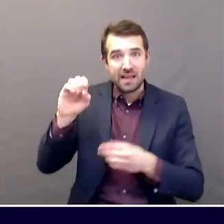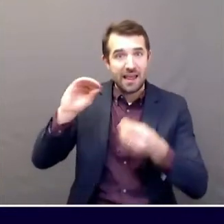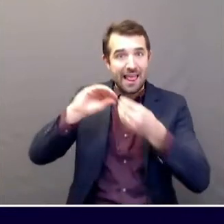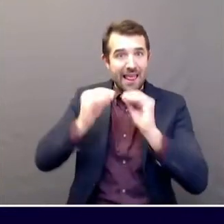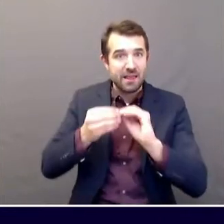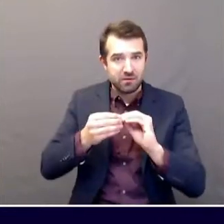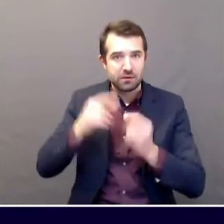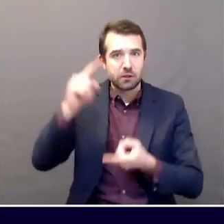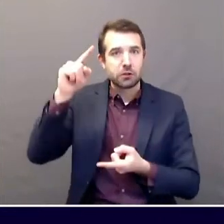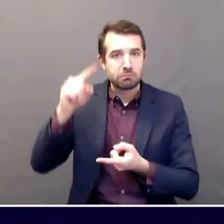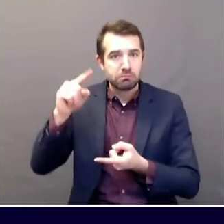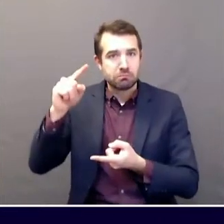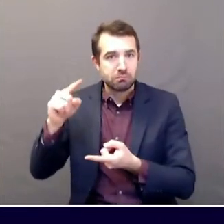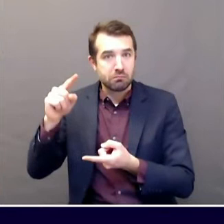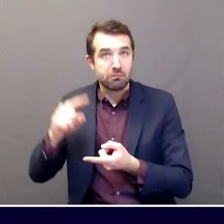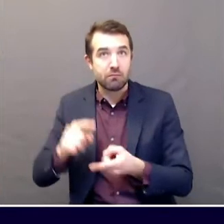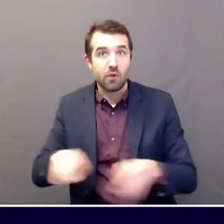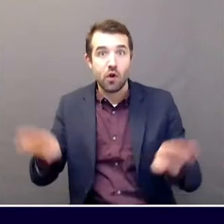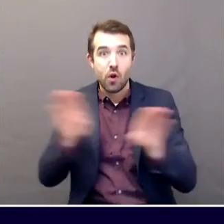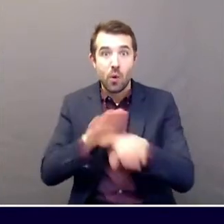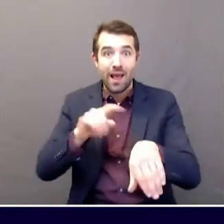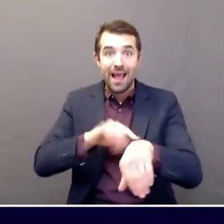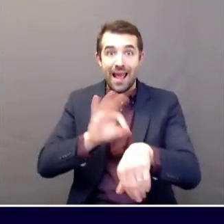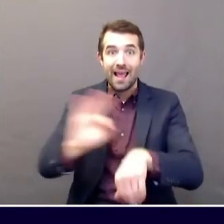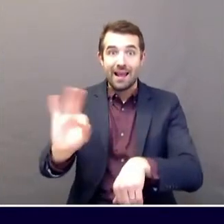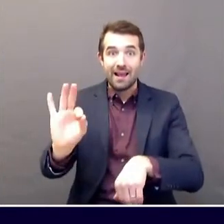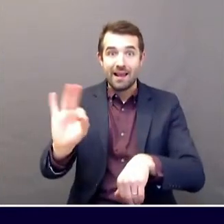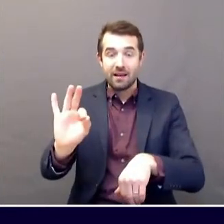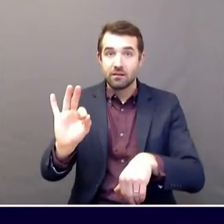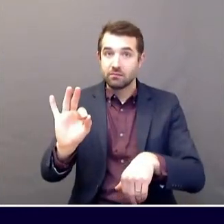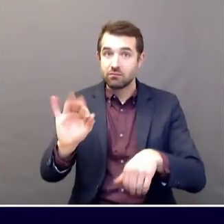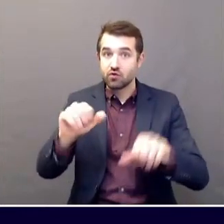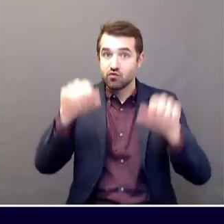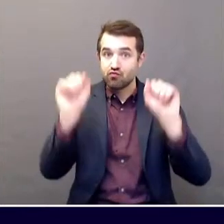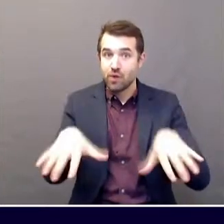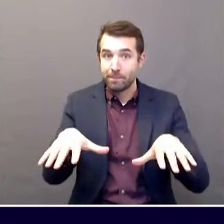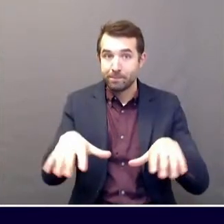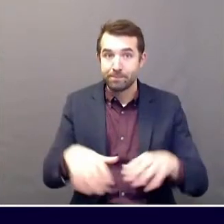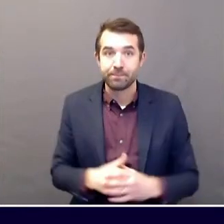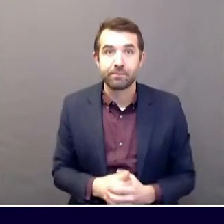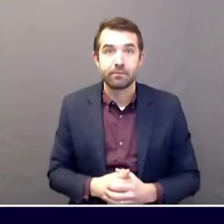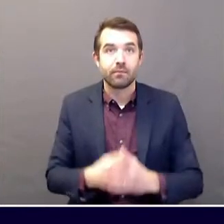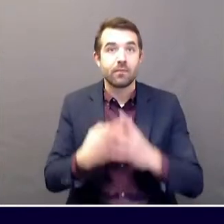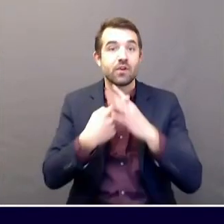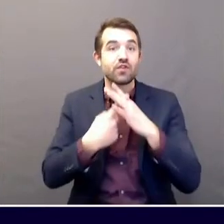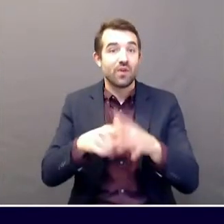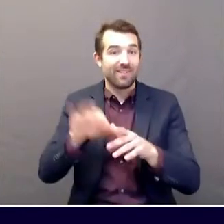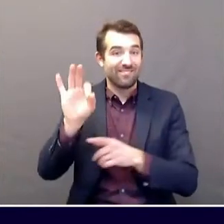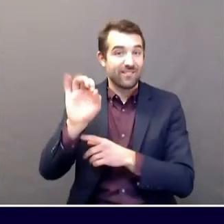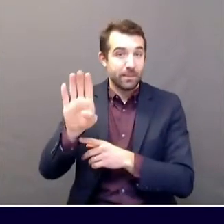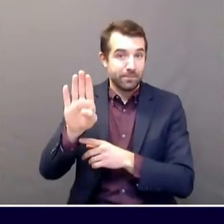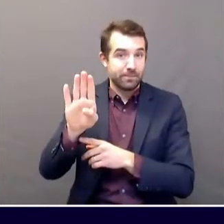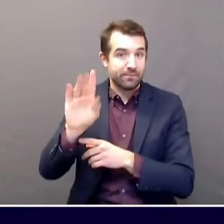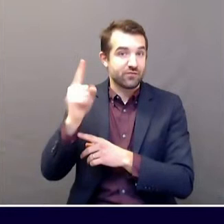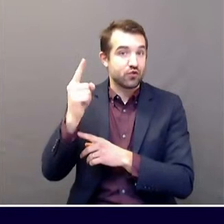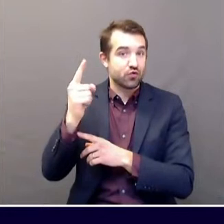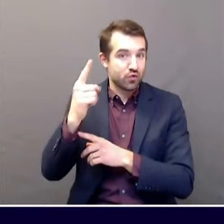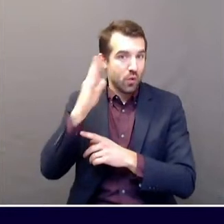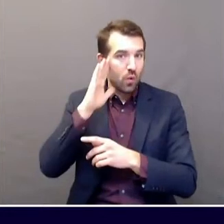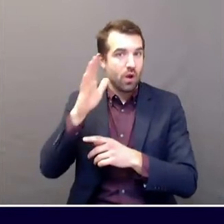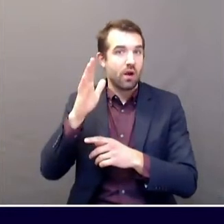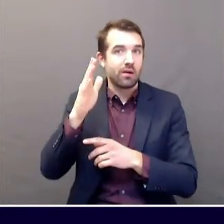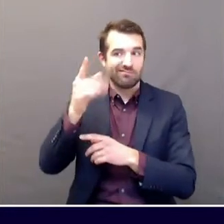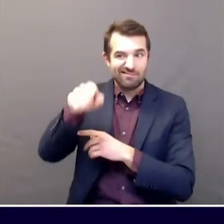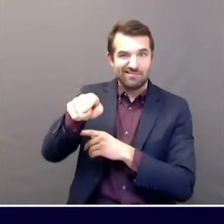early closing time for businesses effective Monday, February 1st. So starting next Monday, those businesses that have